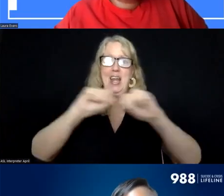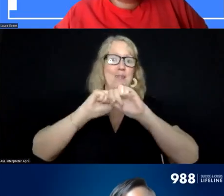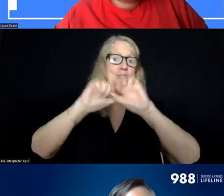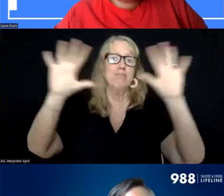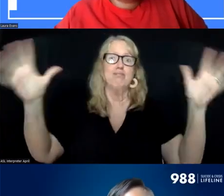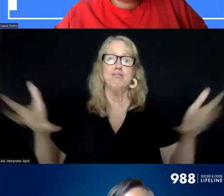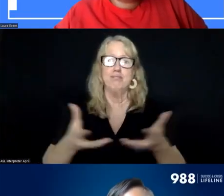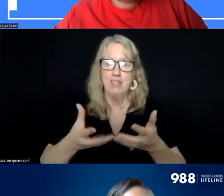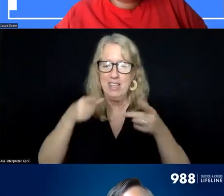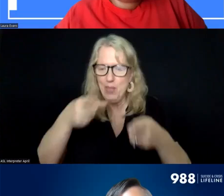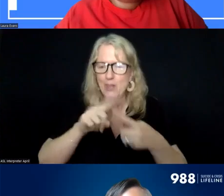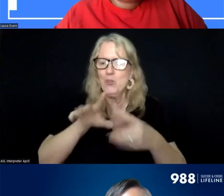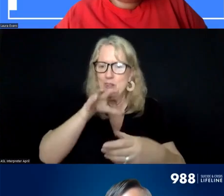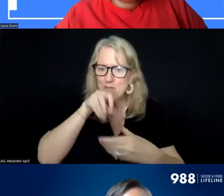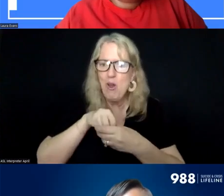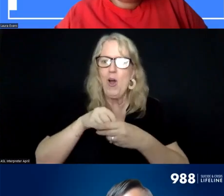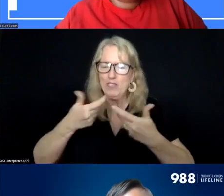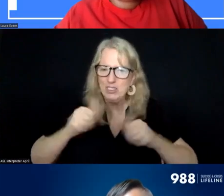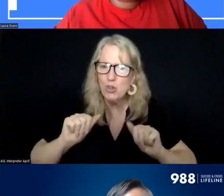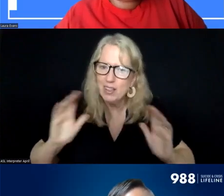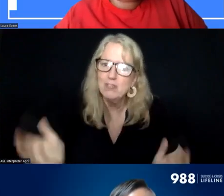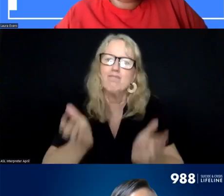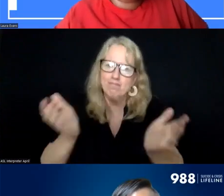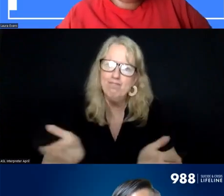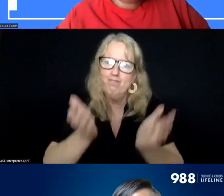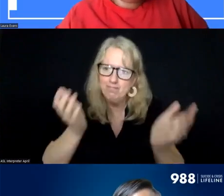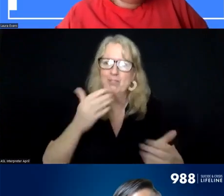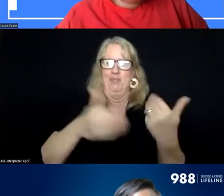project. You are playing a role in pushing these efforts forward.